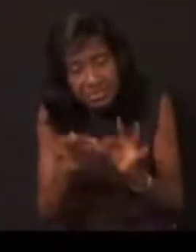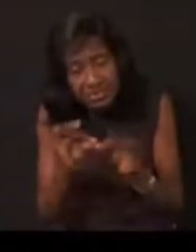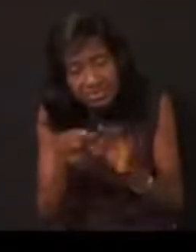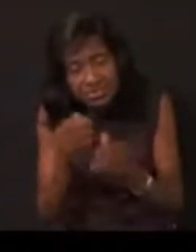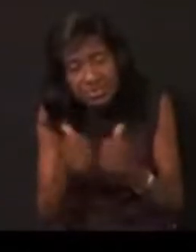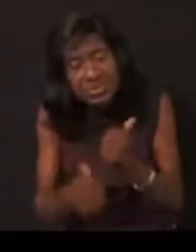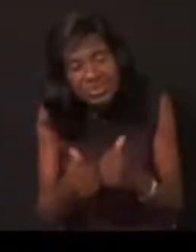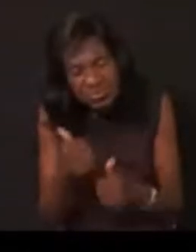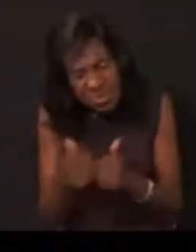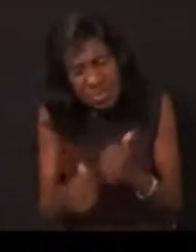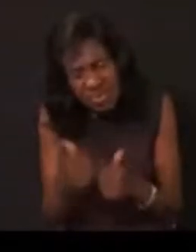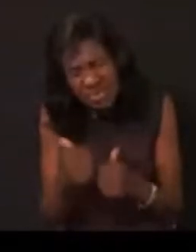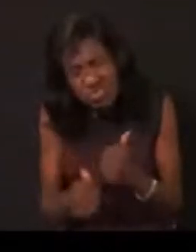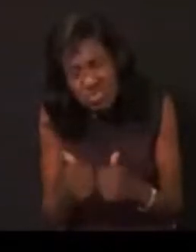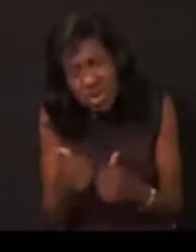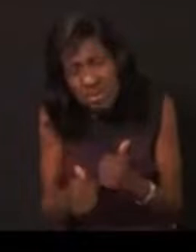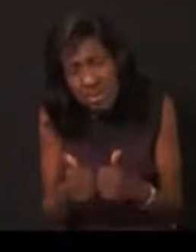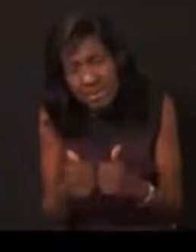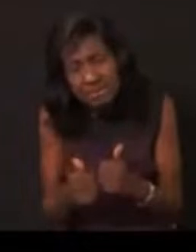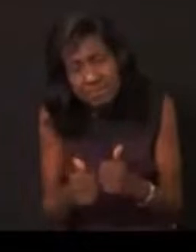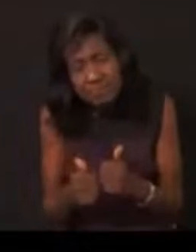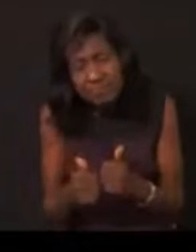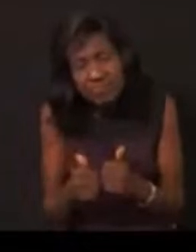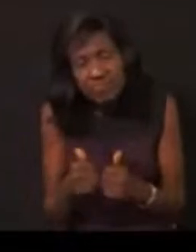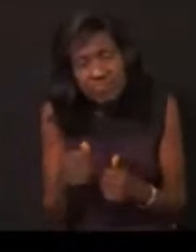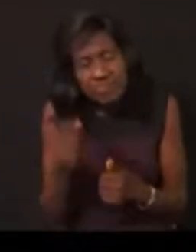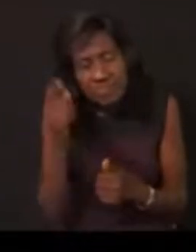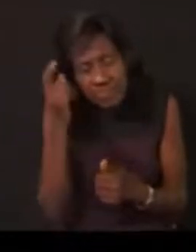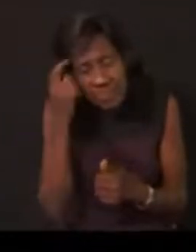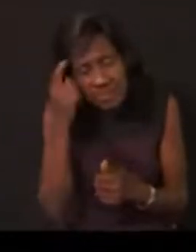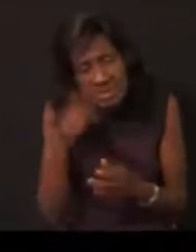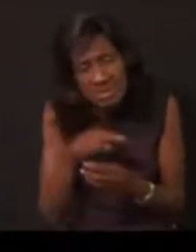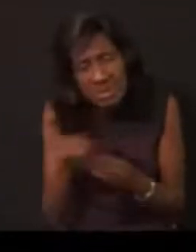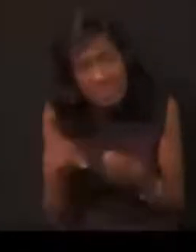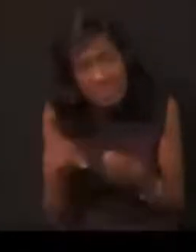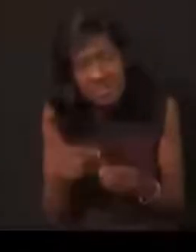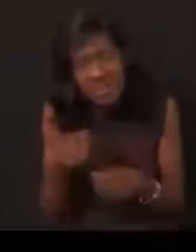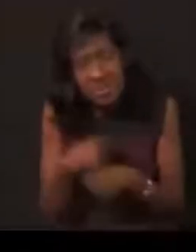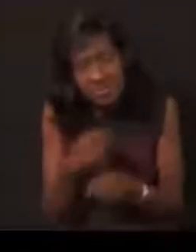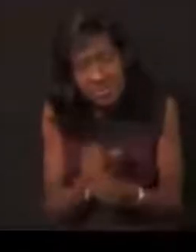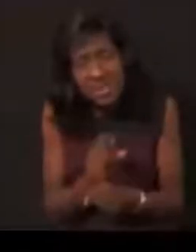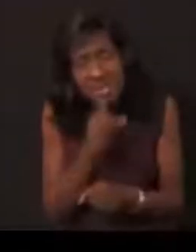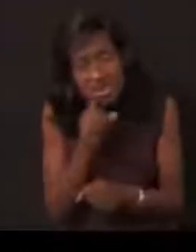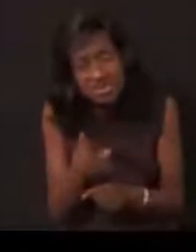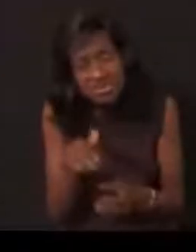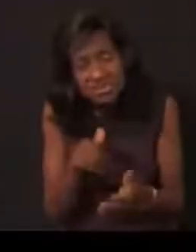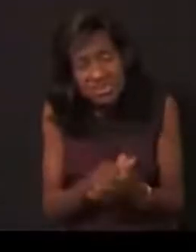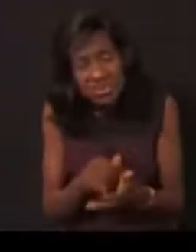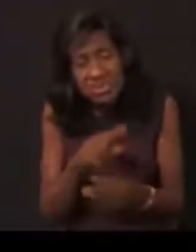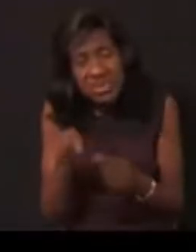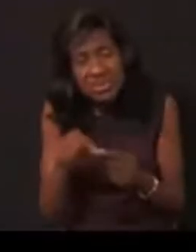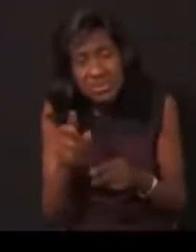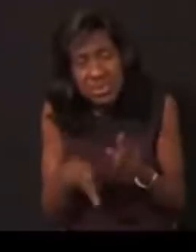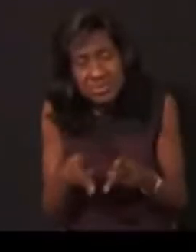we have, because we are very concerned about making sure that when people are going through difficult